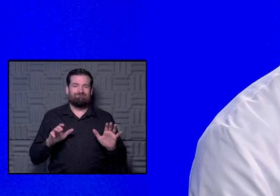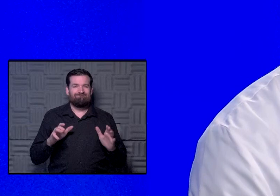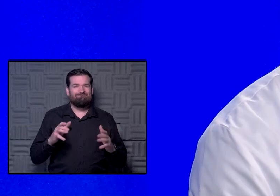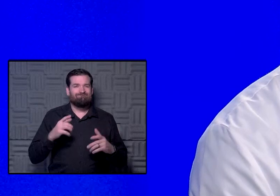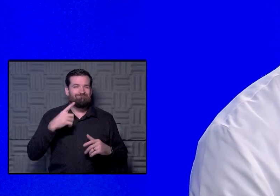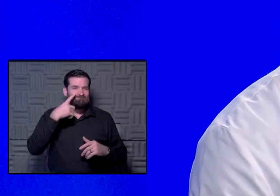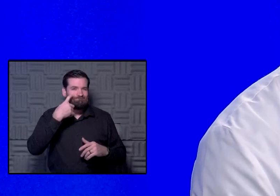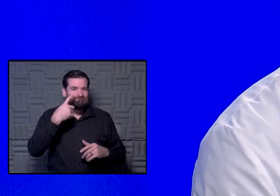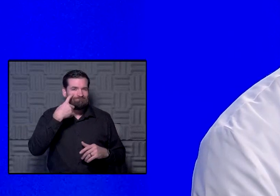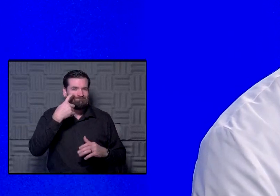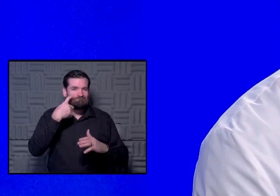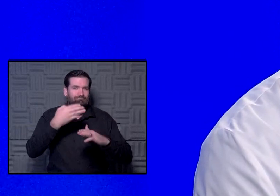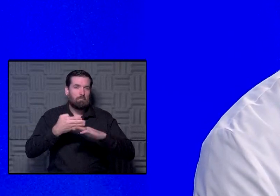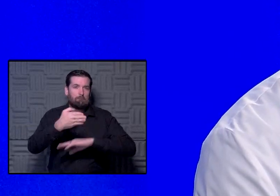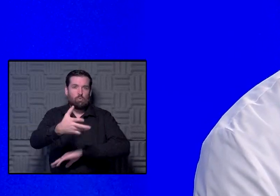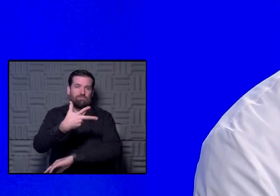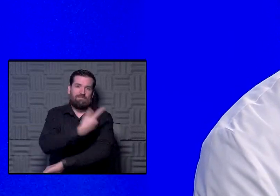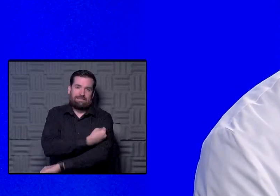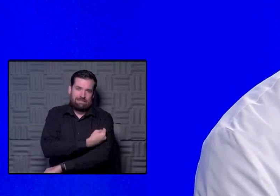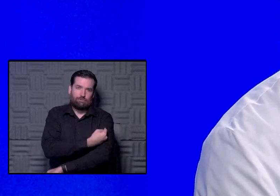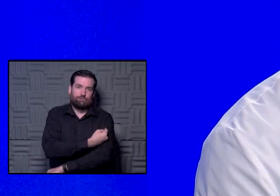that's a post-vaccination